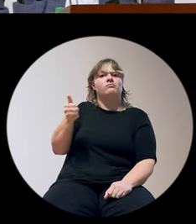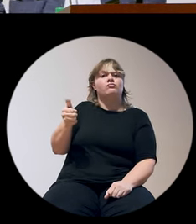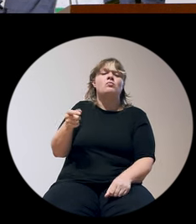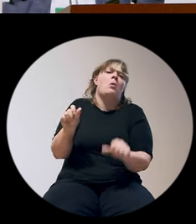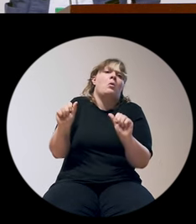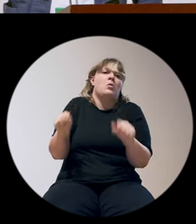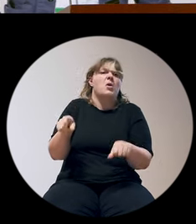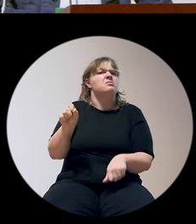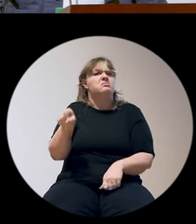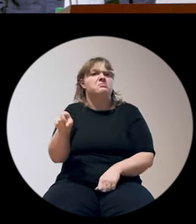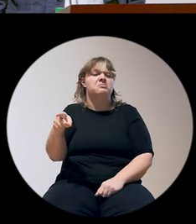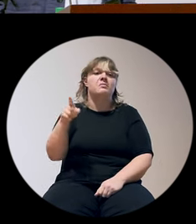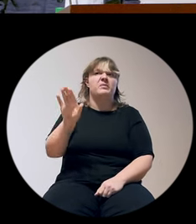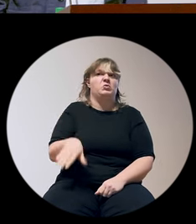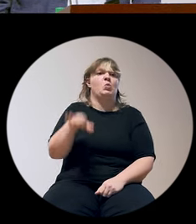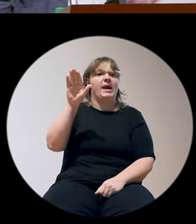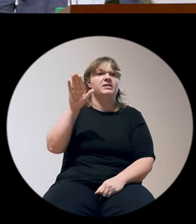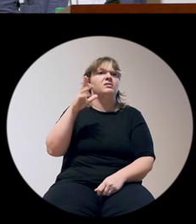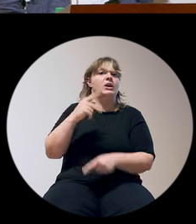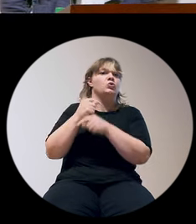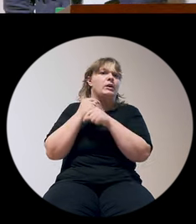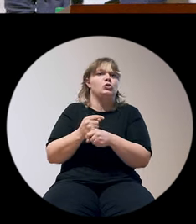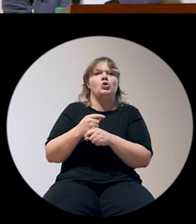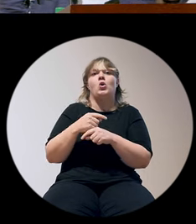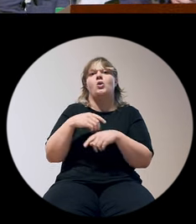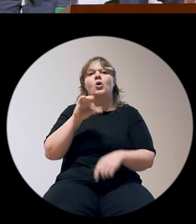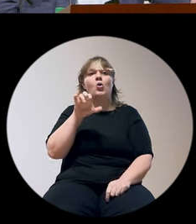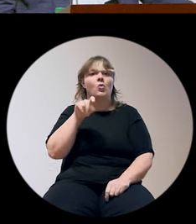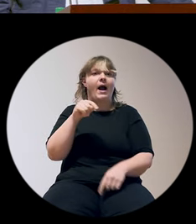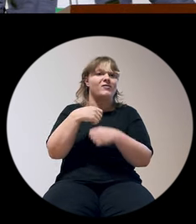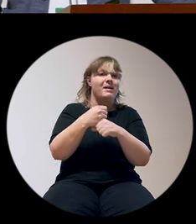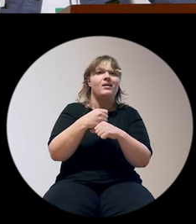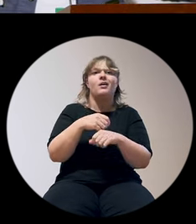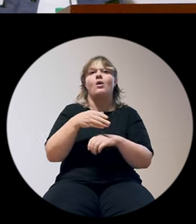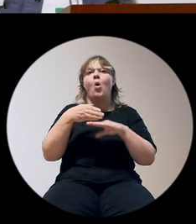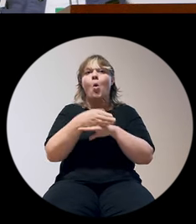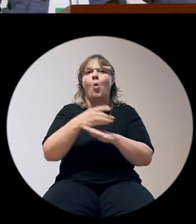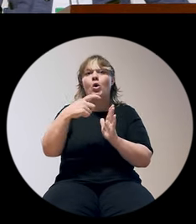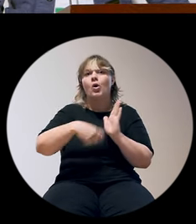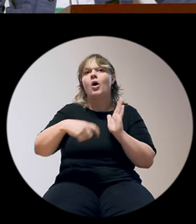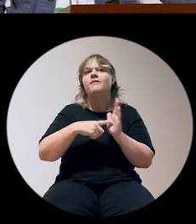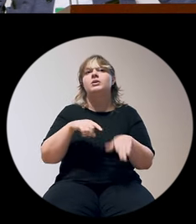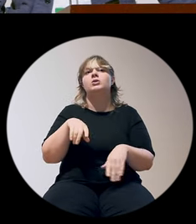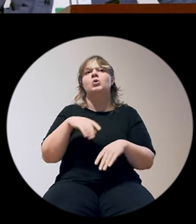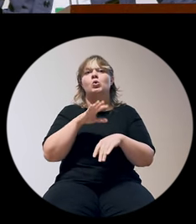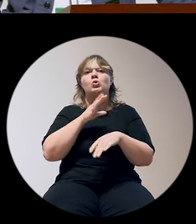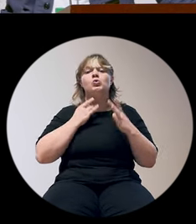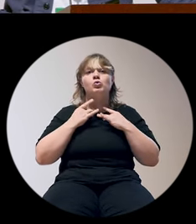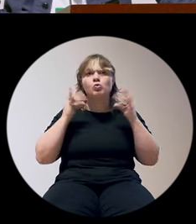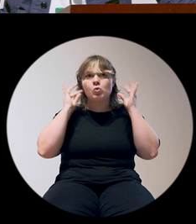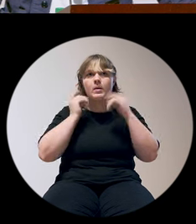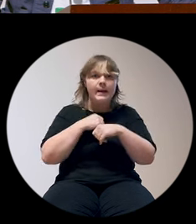been. Galanin was raised in traditional craft making and wood carving, jewelry making, et cetera, and